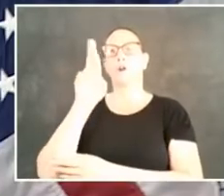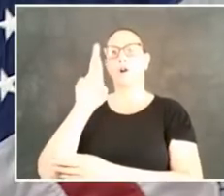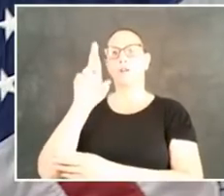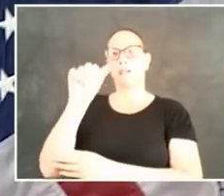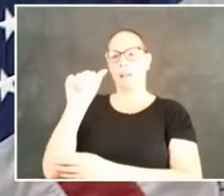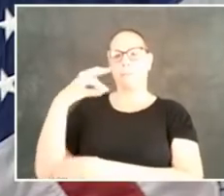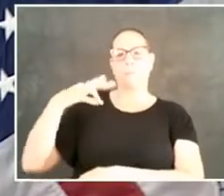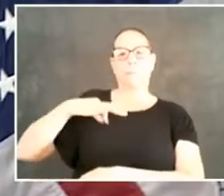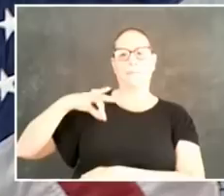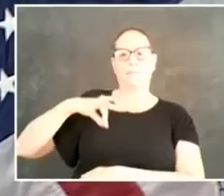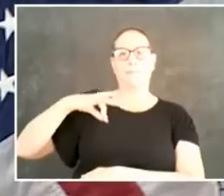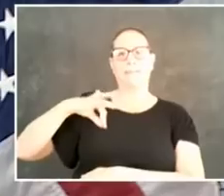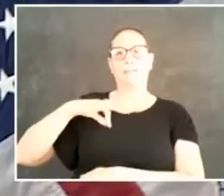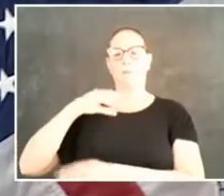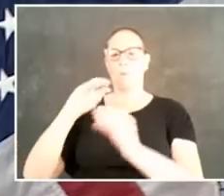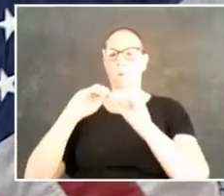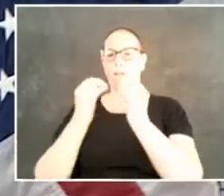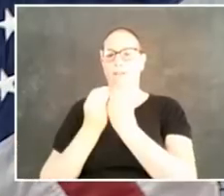it,